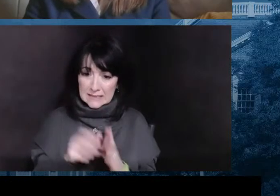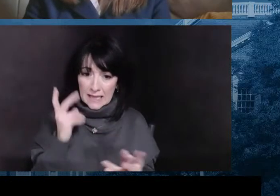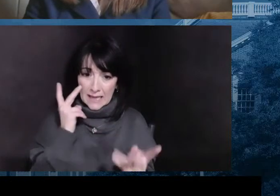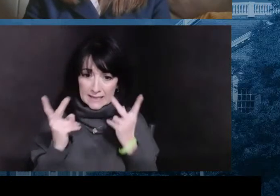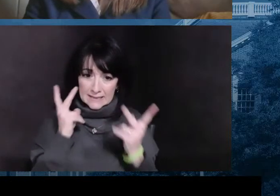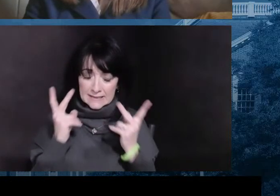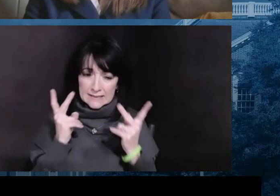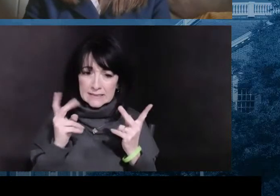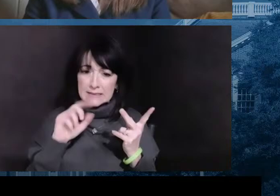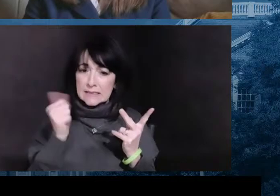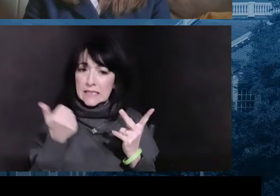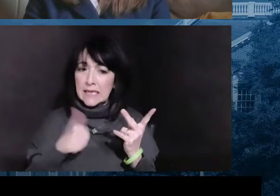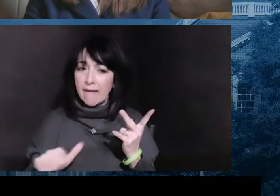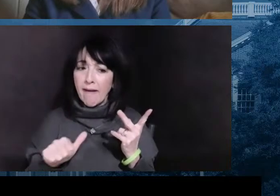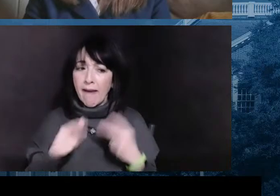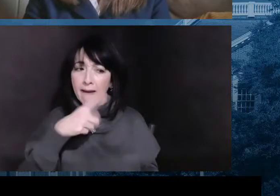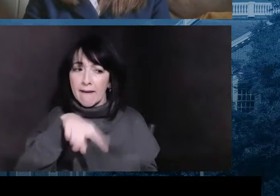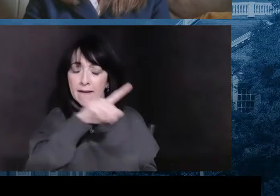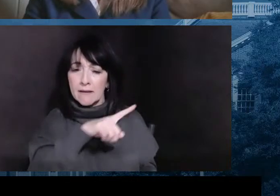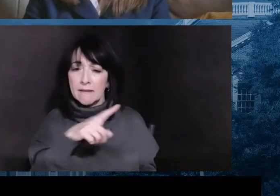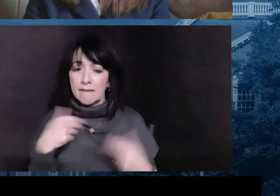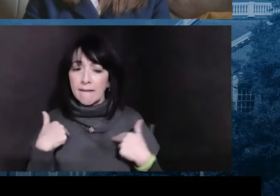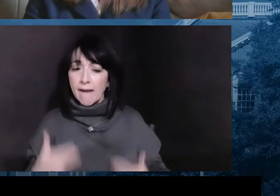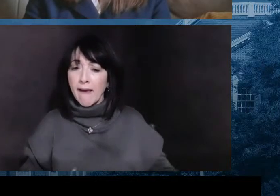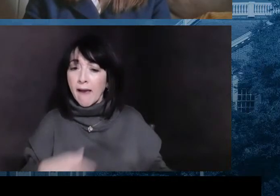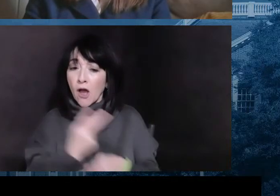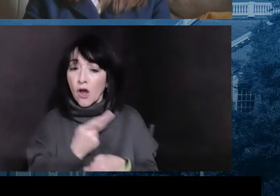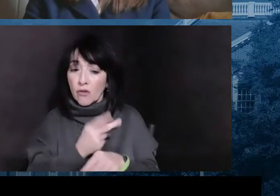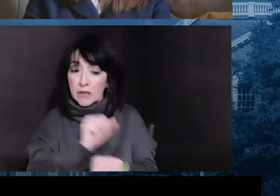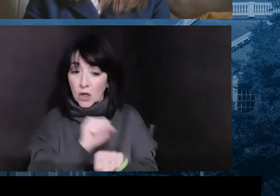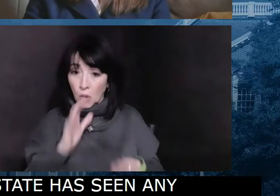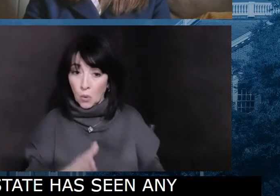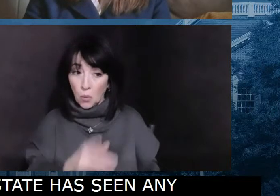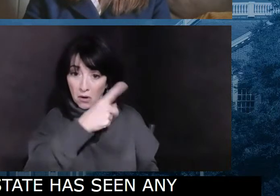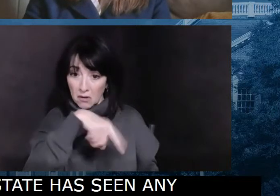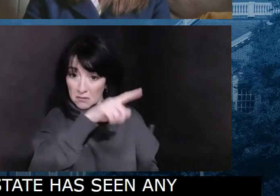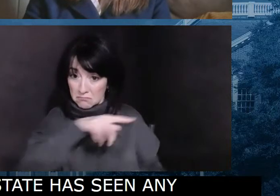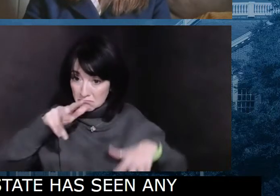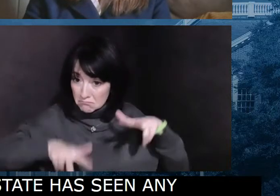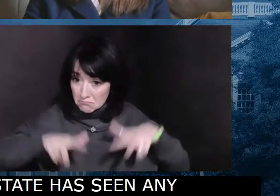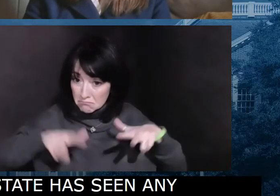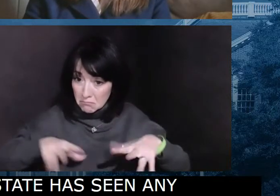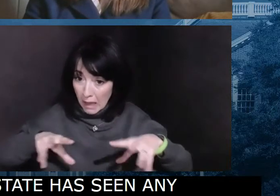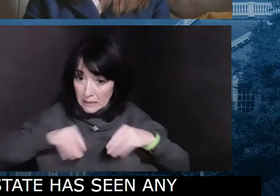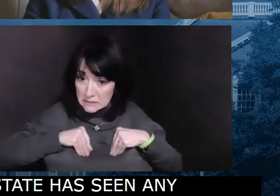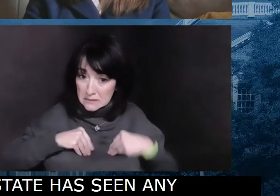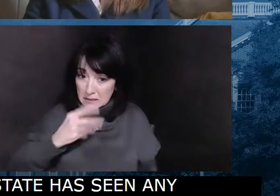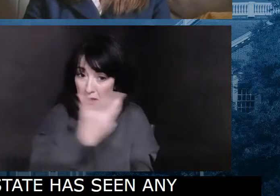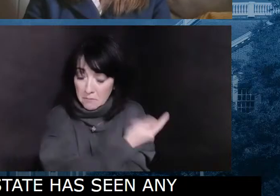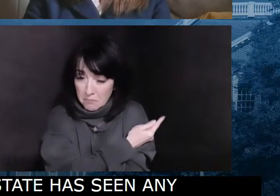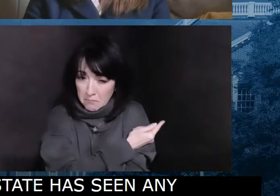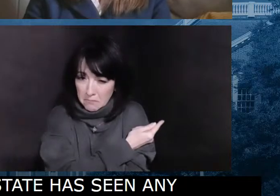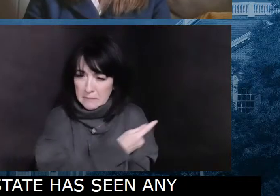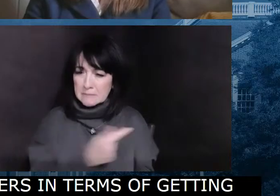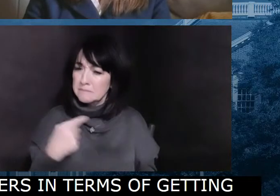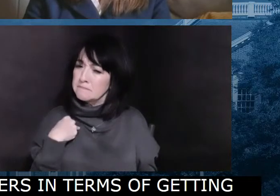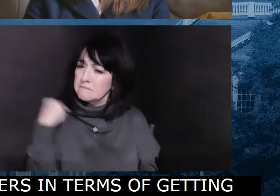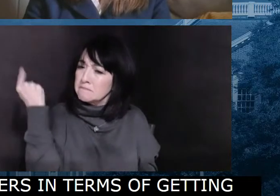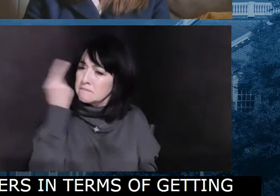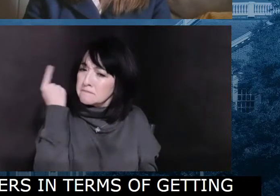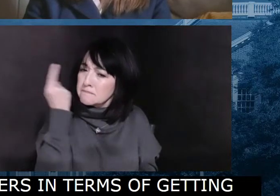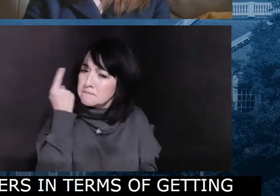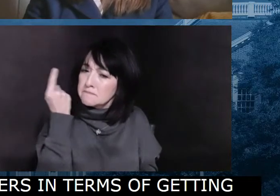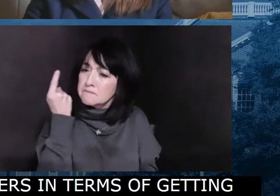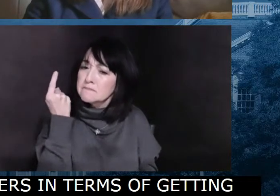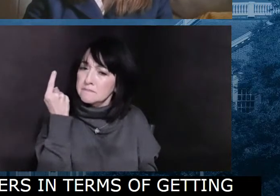healthcare workers in terms of getting the vaccine, and if there's any estimates or projections on how many healthcare workers or folks